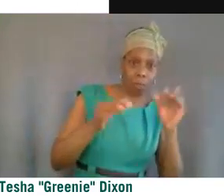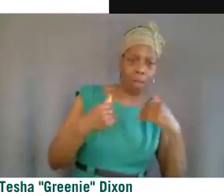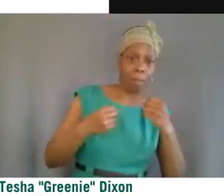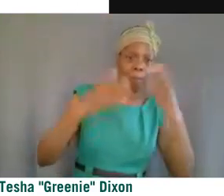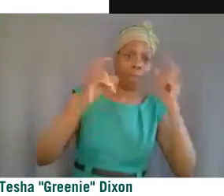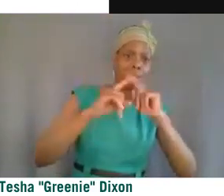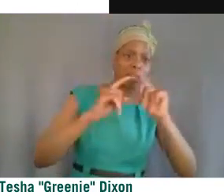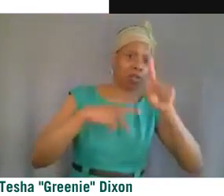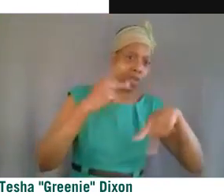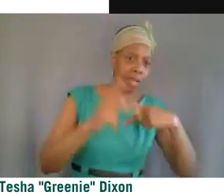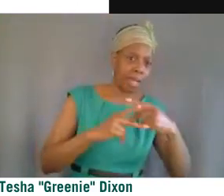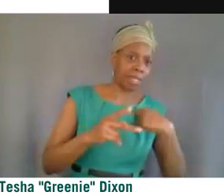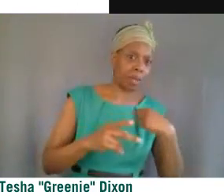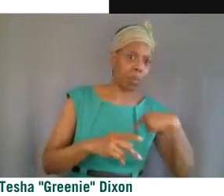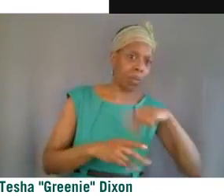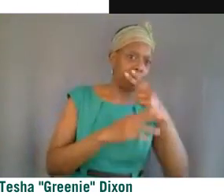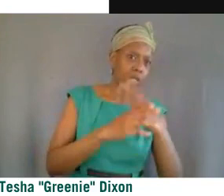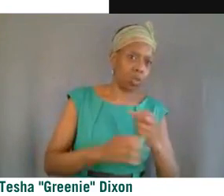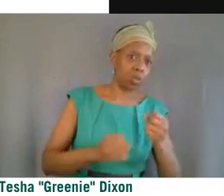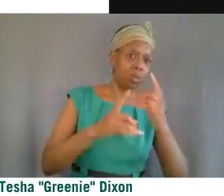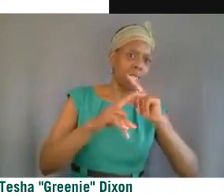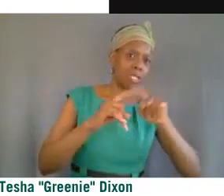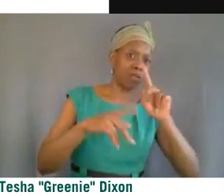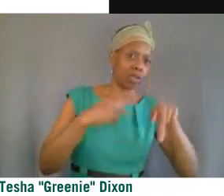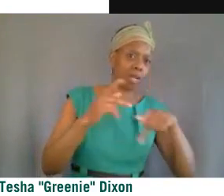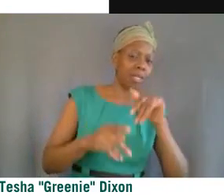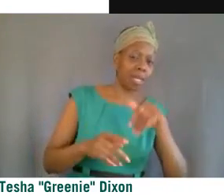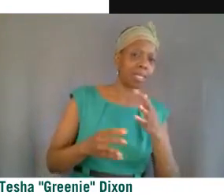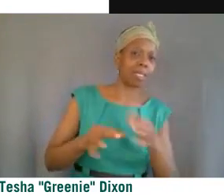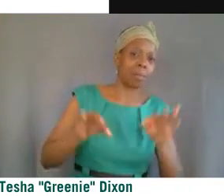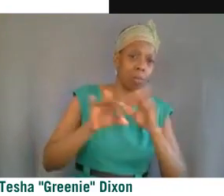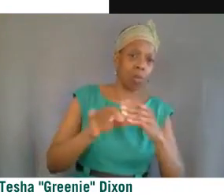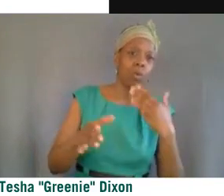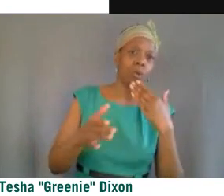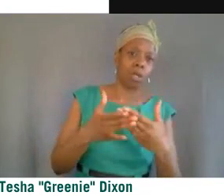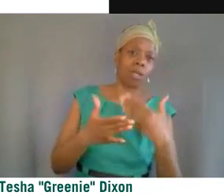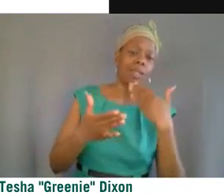them. That's good, botulinum toxin. So,